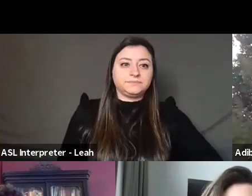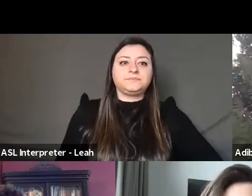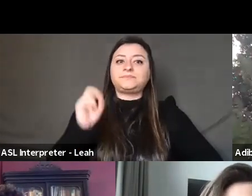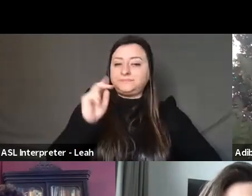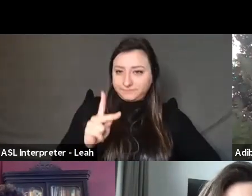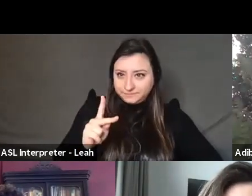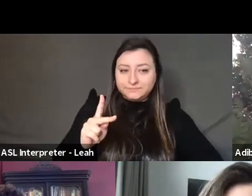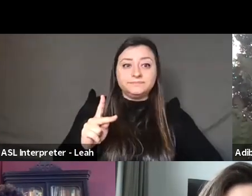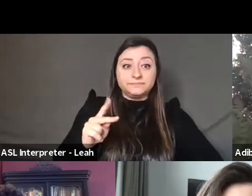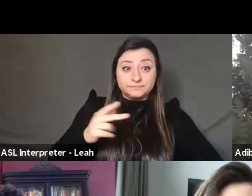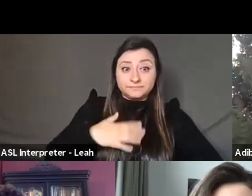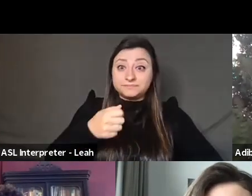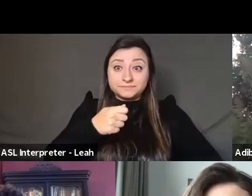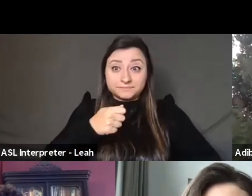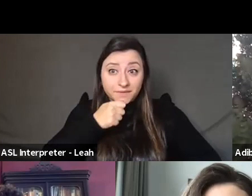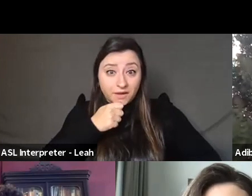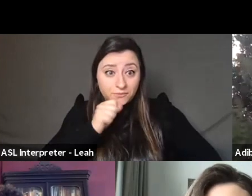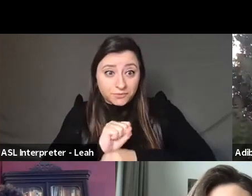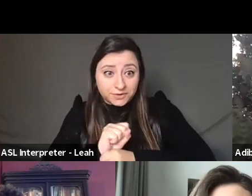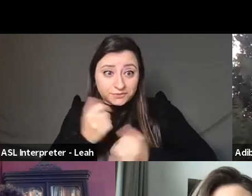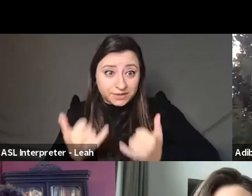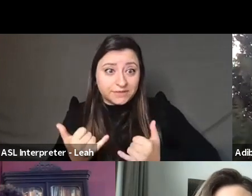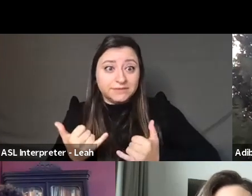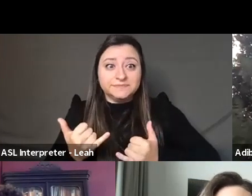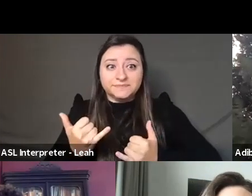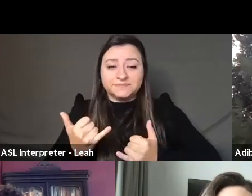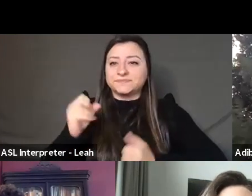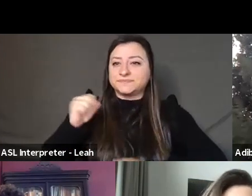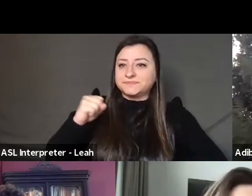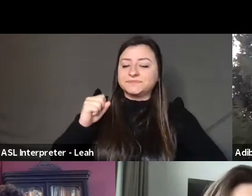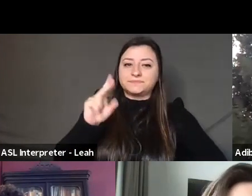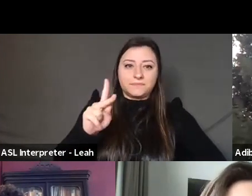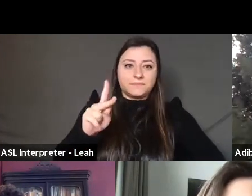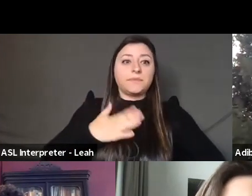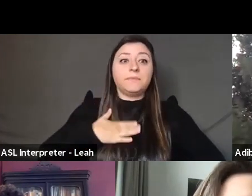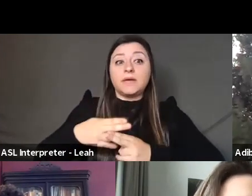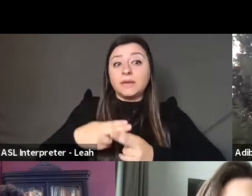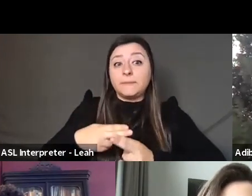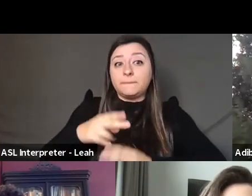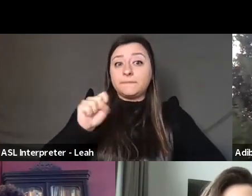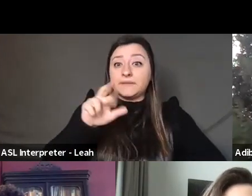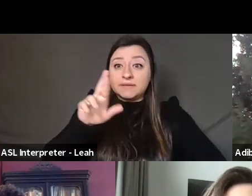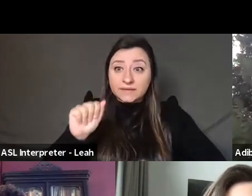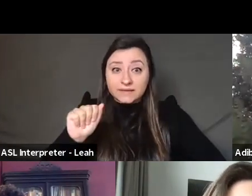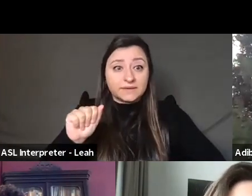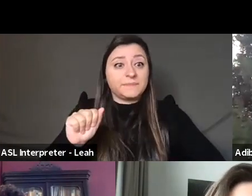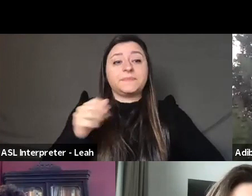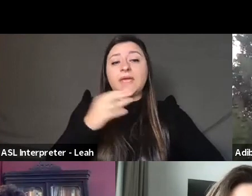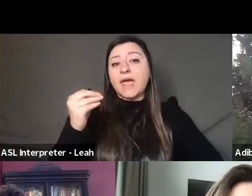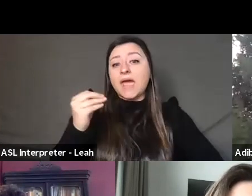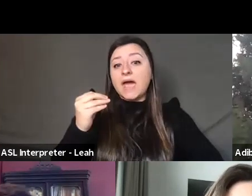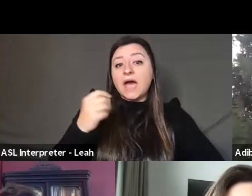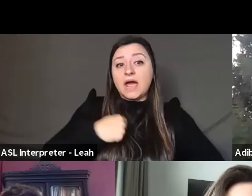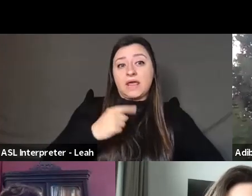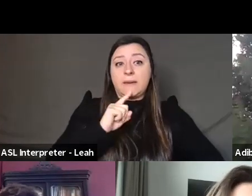Okay. Is my mic on? My mic is on, right? Yes. So my name is Sara Al-Yafi, and